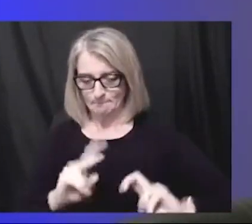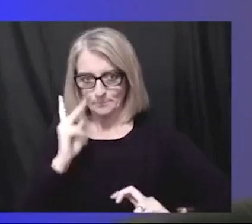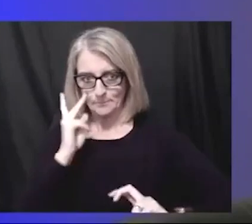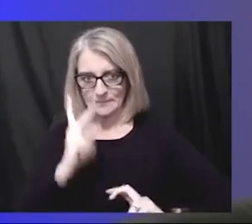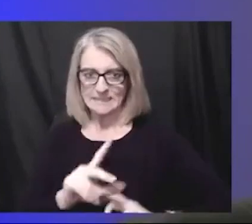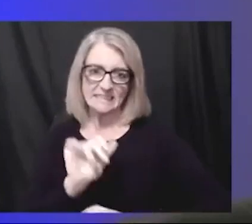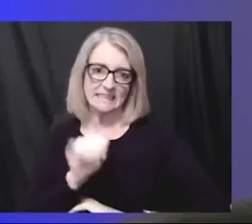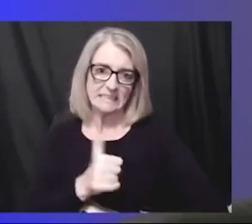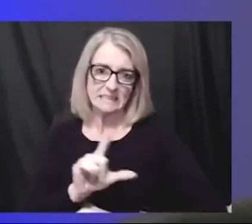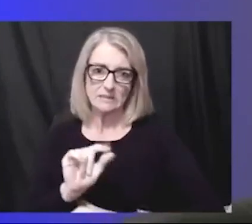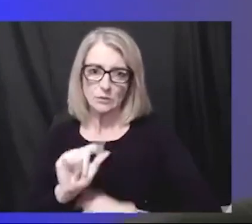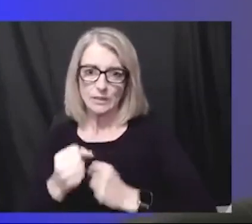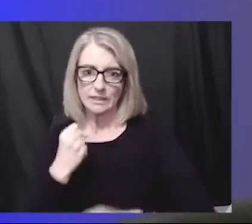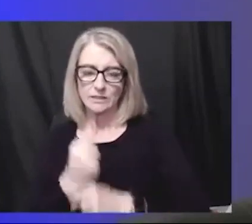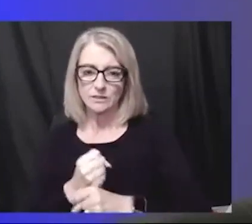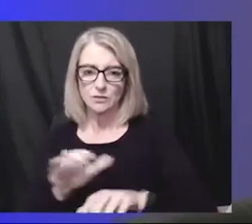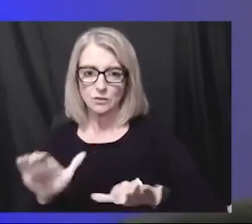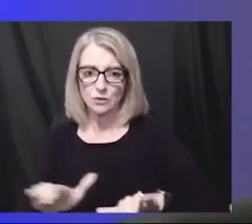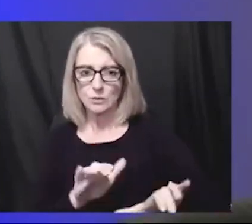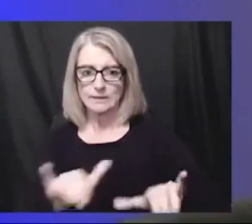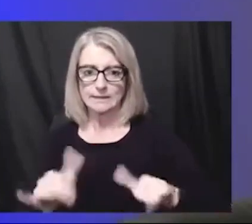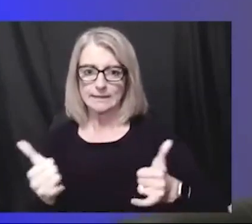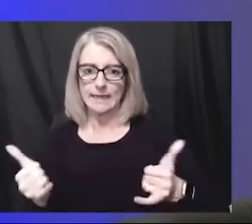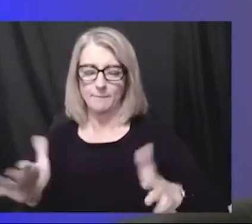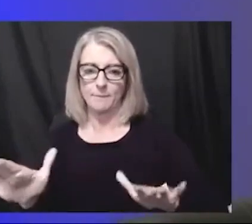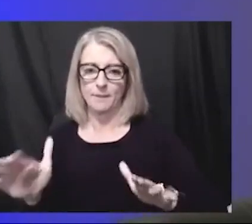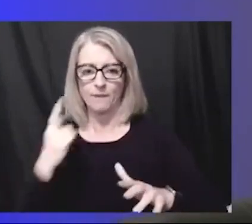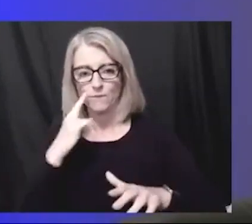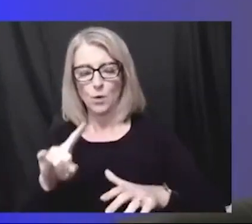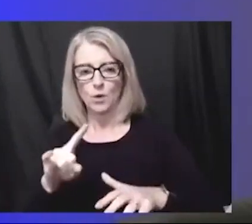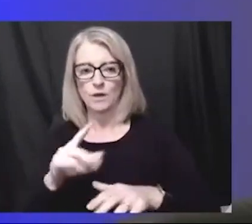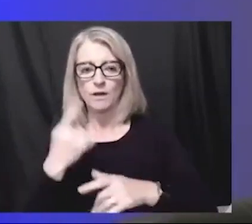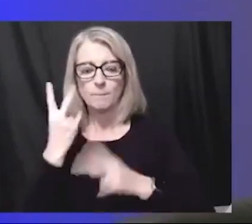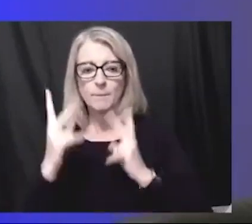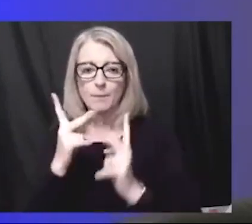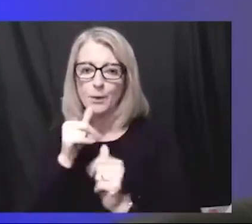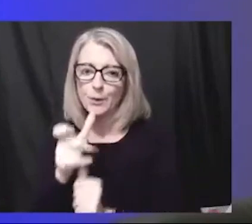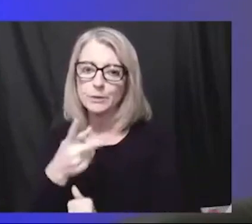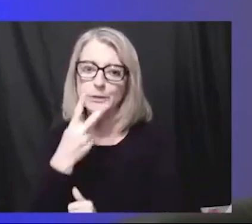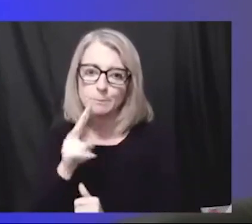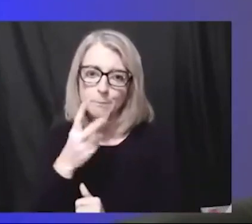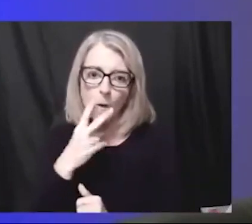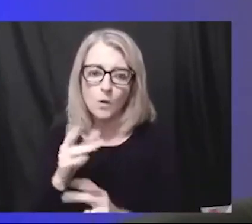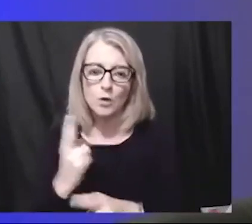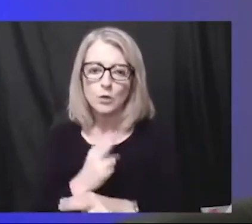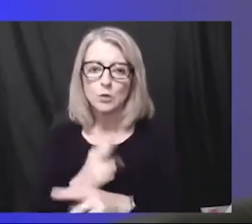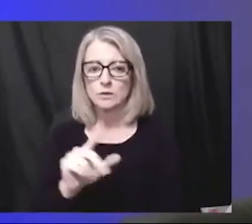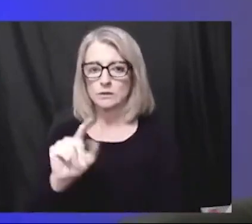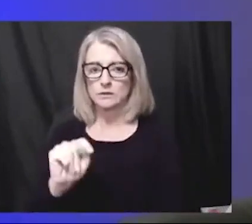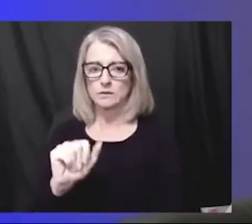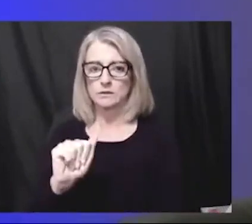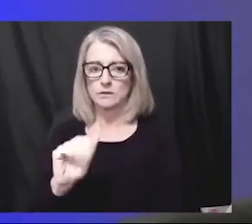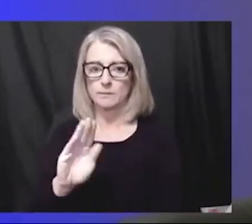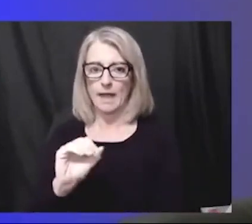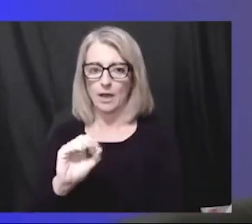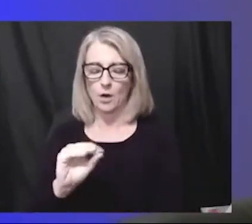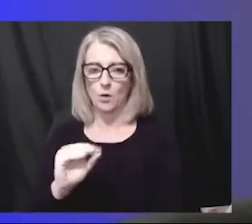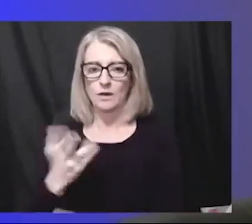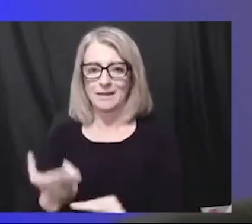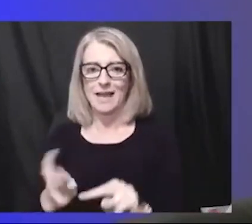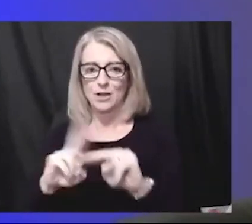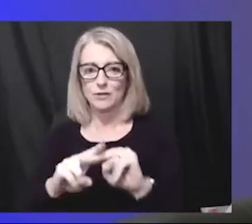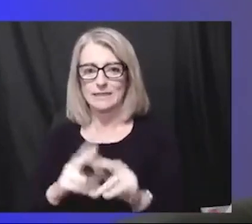are 90% less likely to get hospitalized, 98% less likely to die. So if you're unvaccinated, and you get hospitalized,